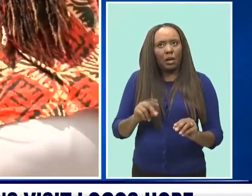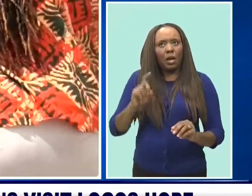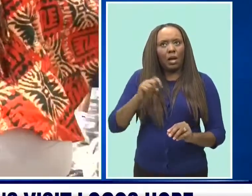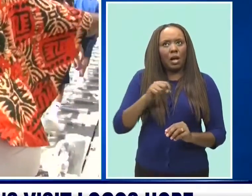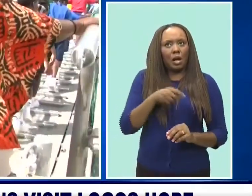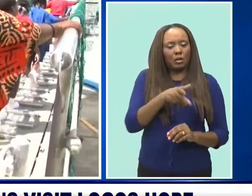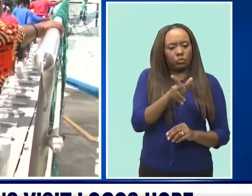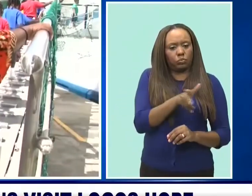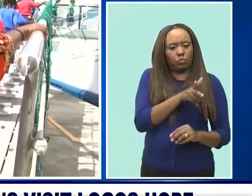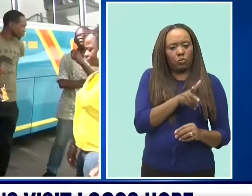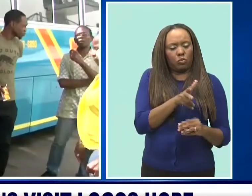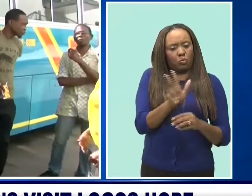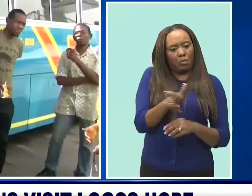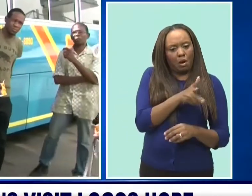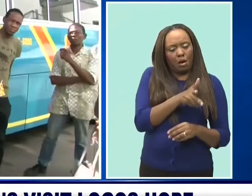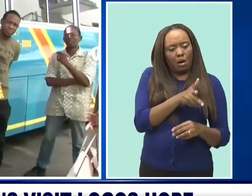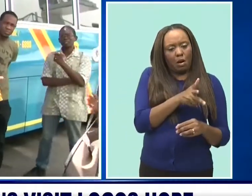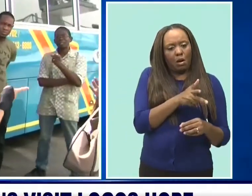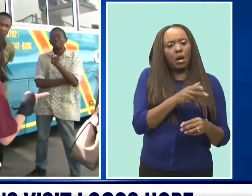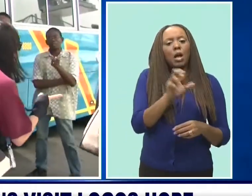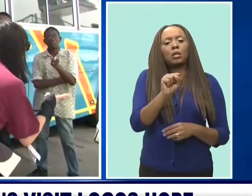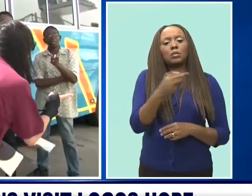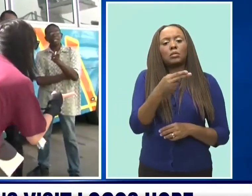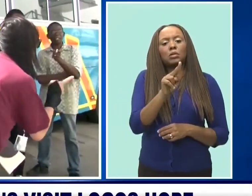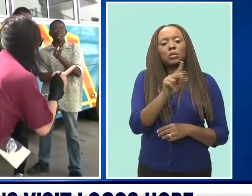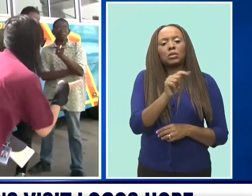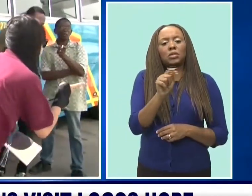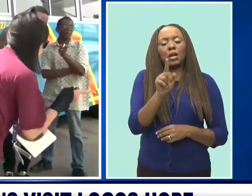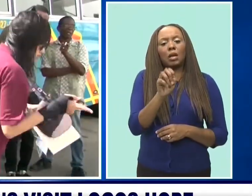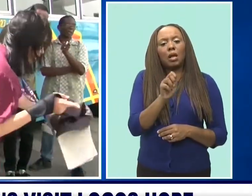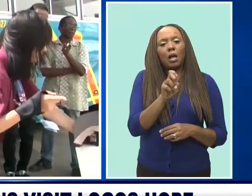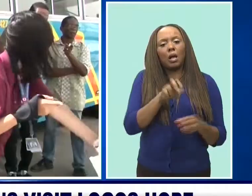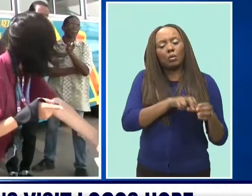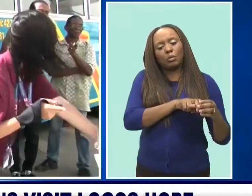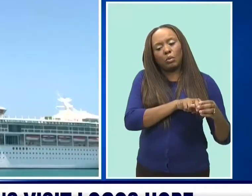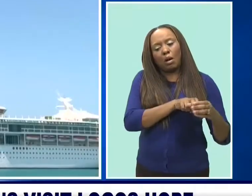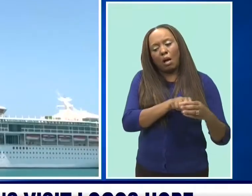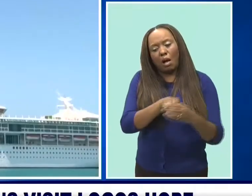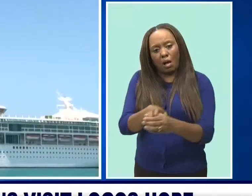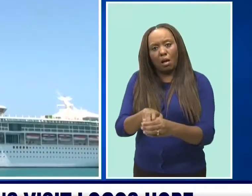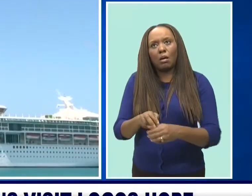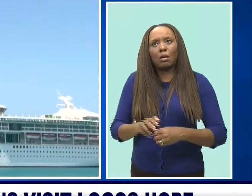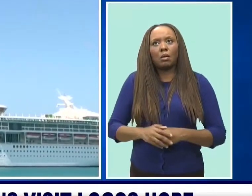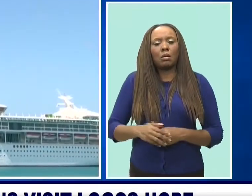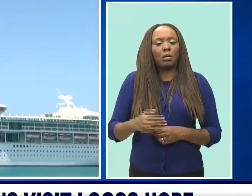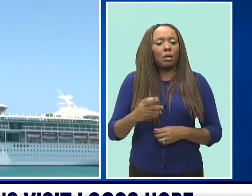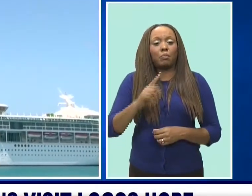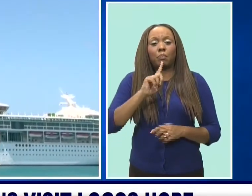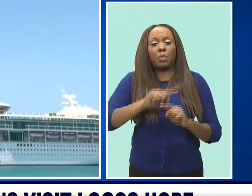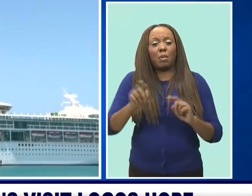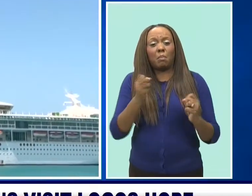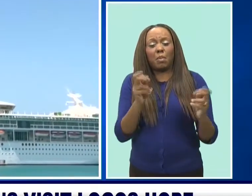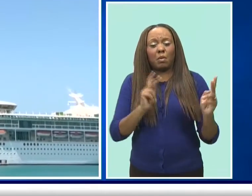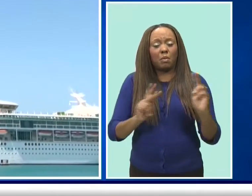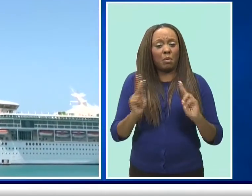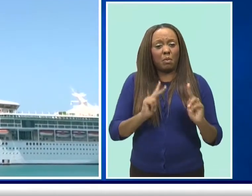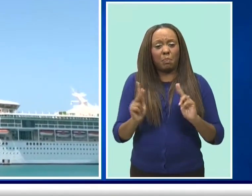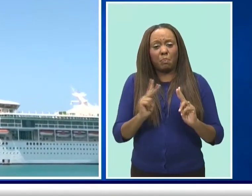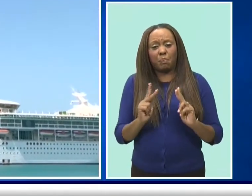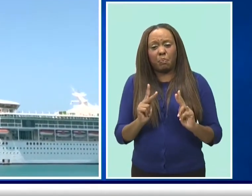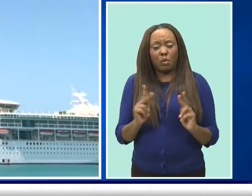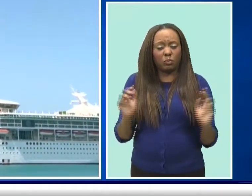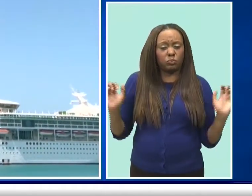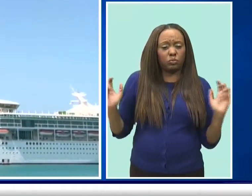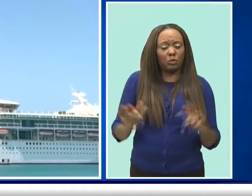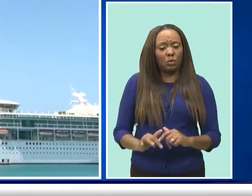officer Nicholas Suarez says the response from locals was overwhelming. We have to go to the radio stations and to talk to